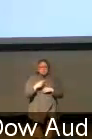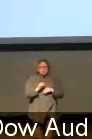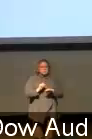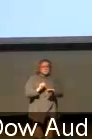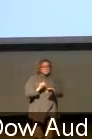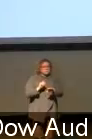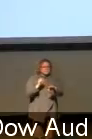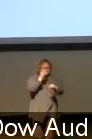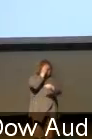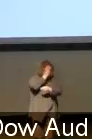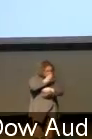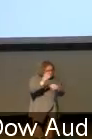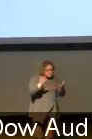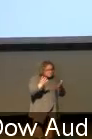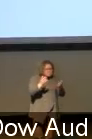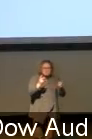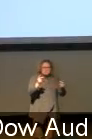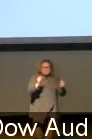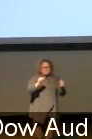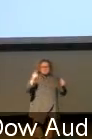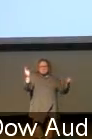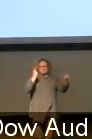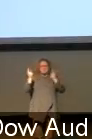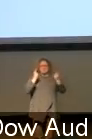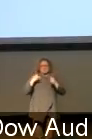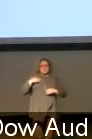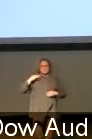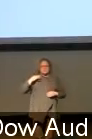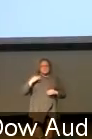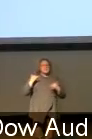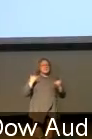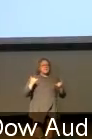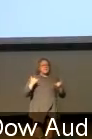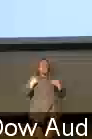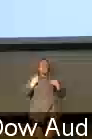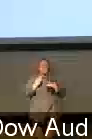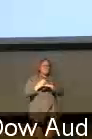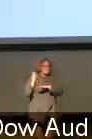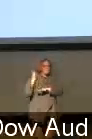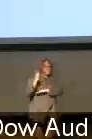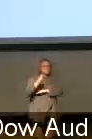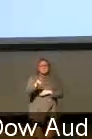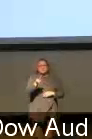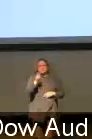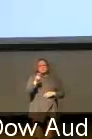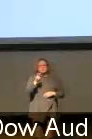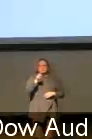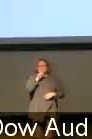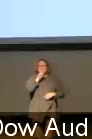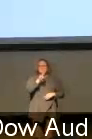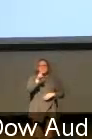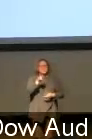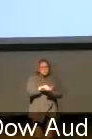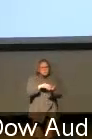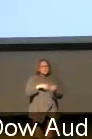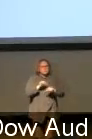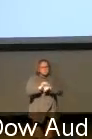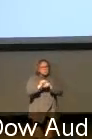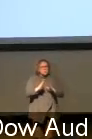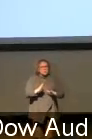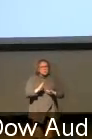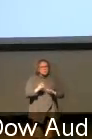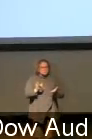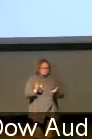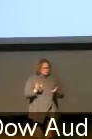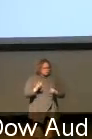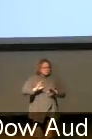out there, we had volunteers. And now we have over 2,000 employees who signed up to